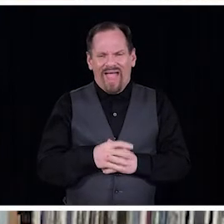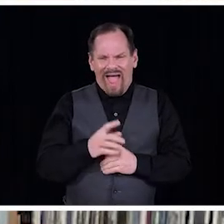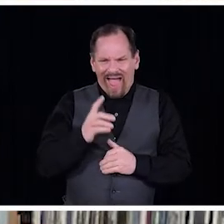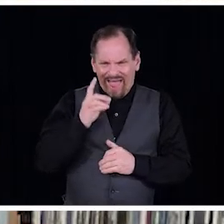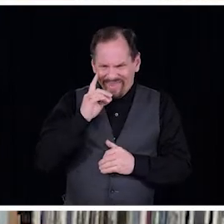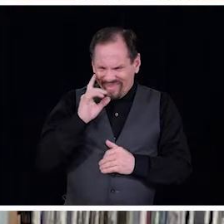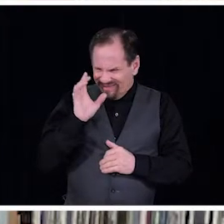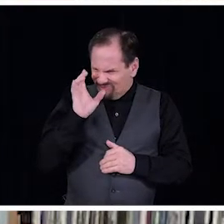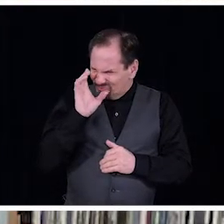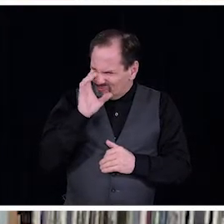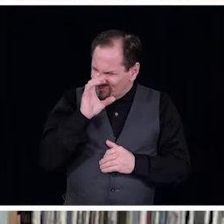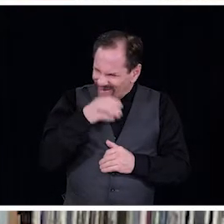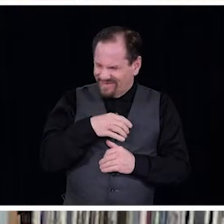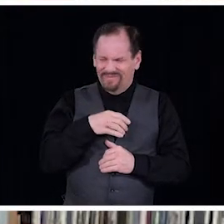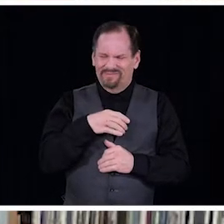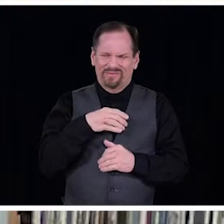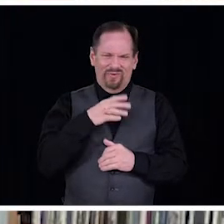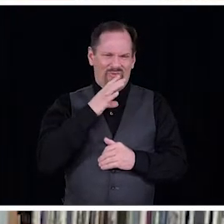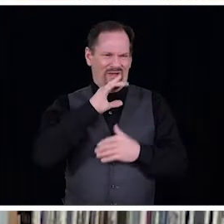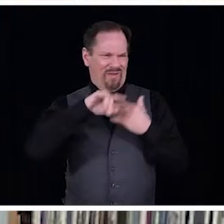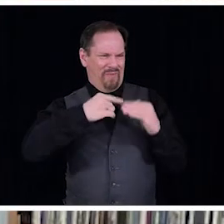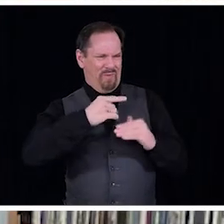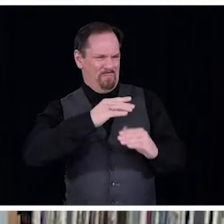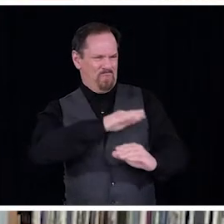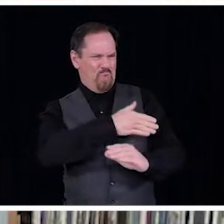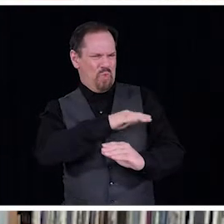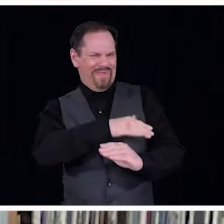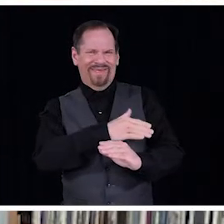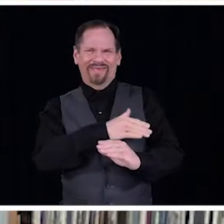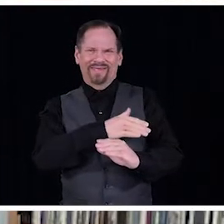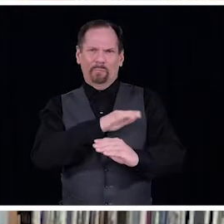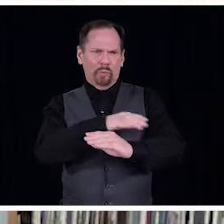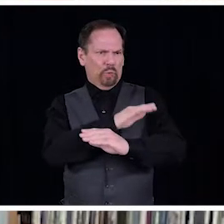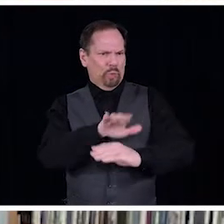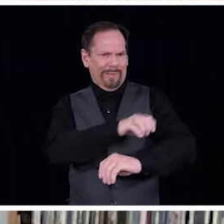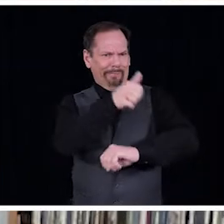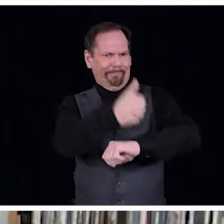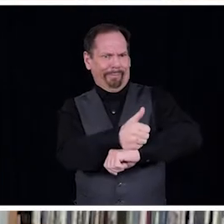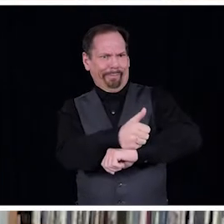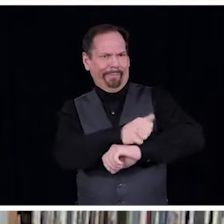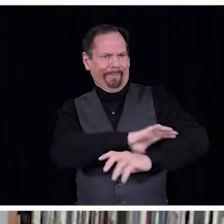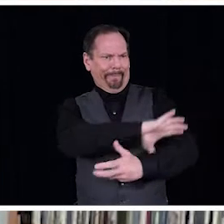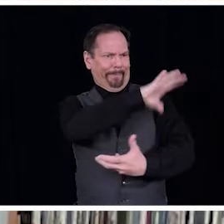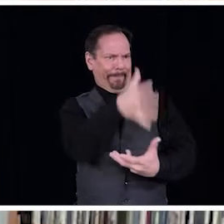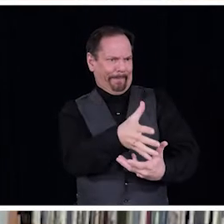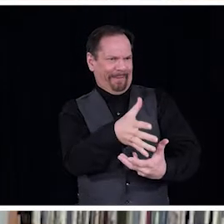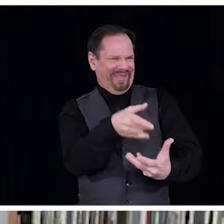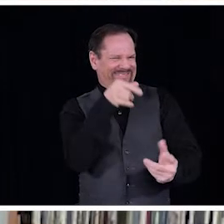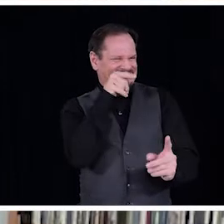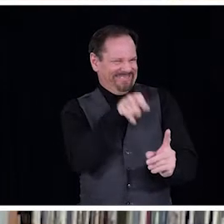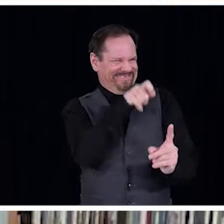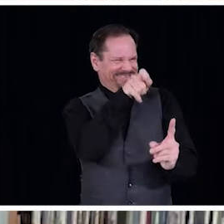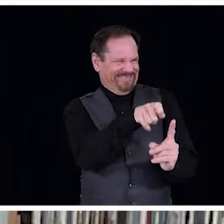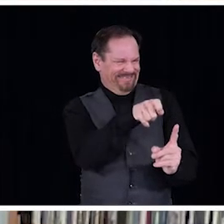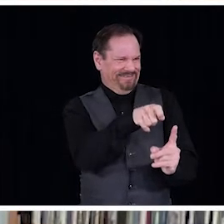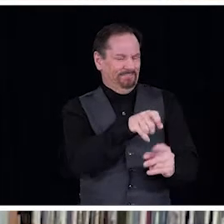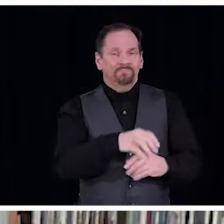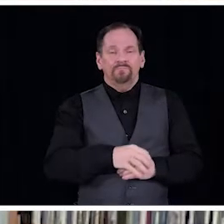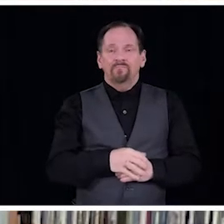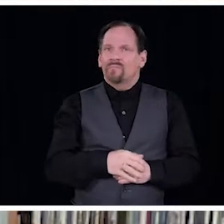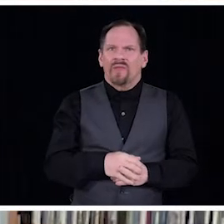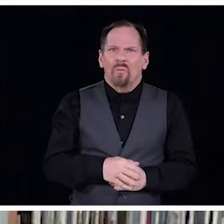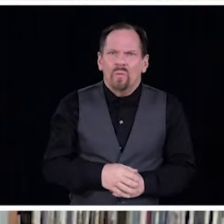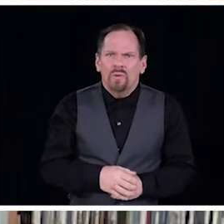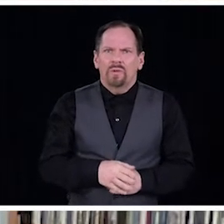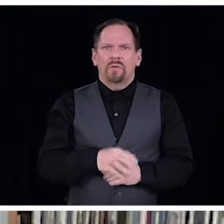to speak of something called music as a fixed, permanent quantity. It seems as though people treat it as a